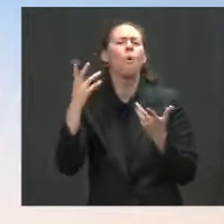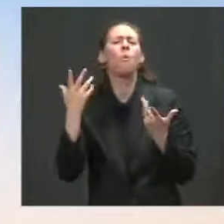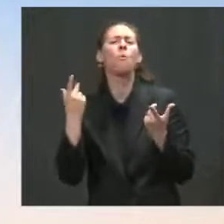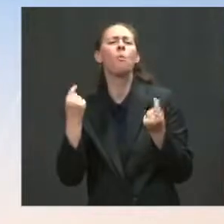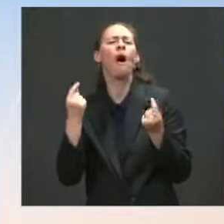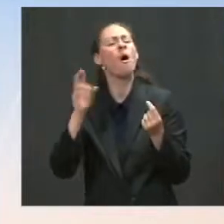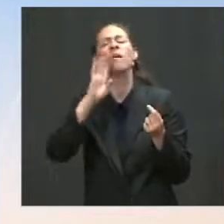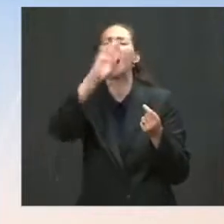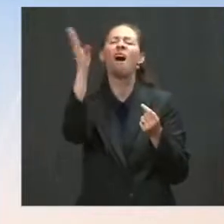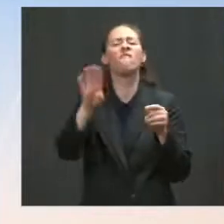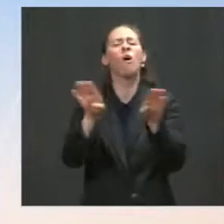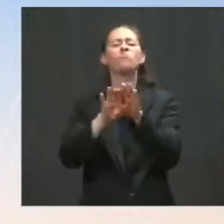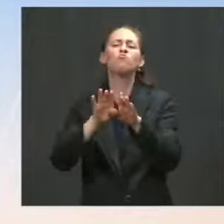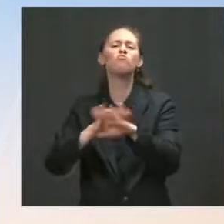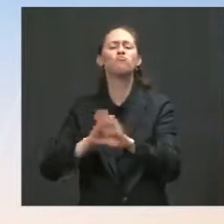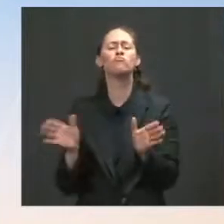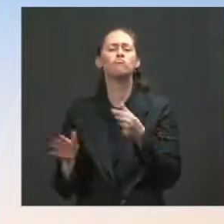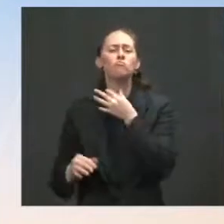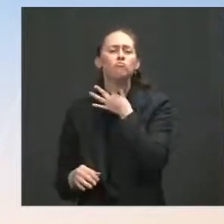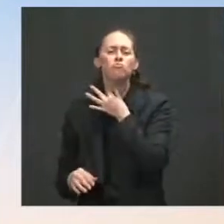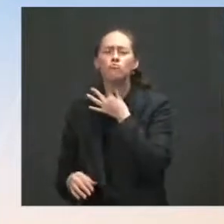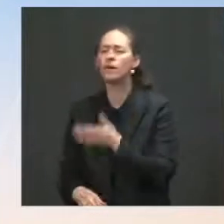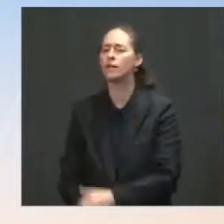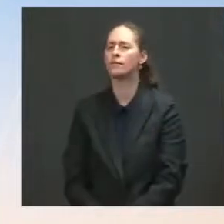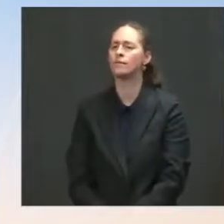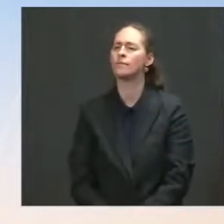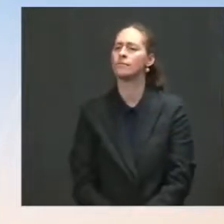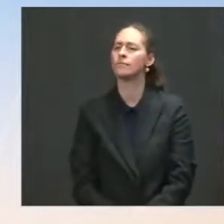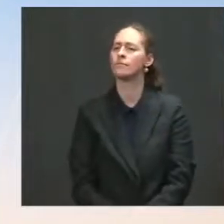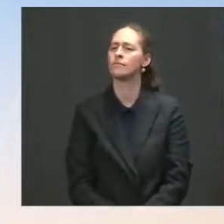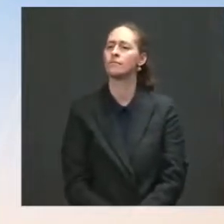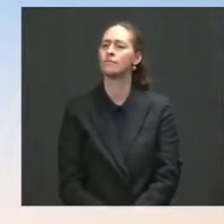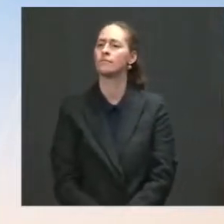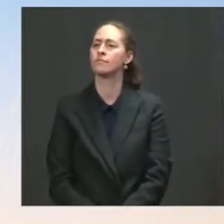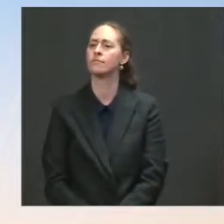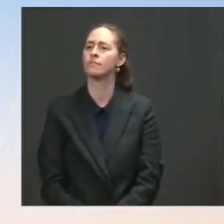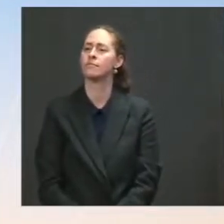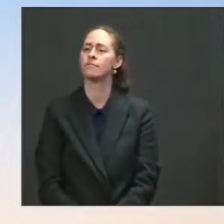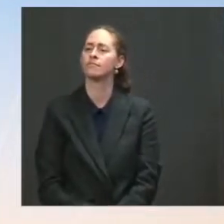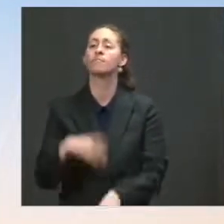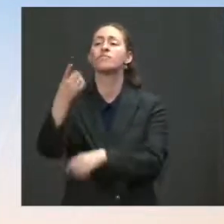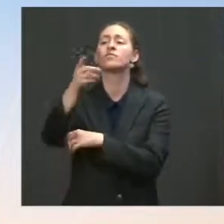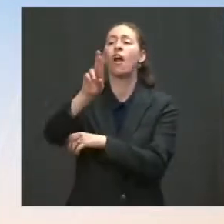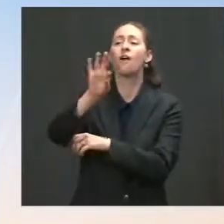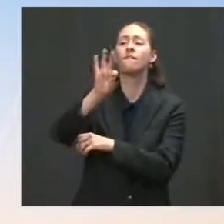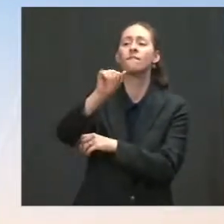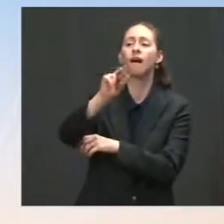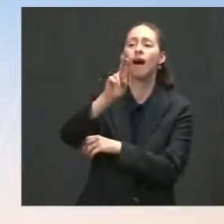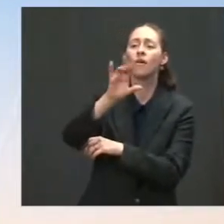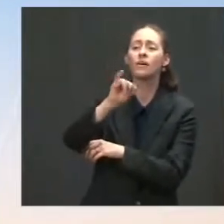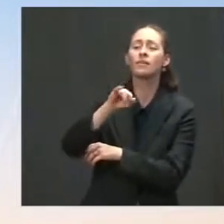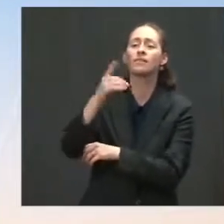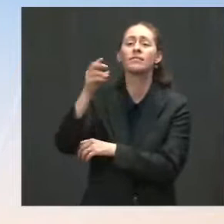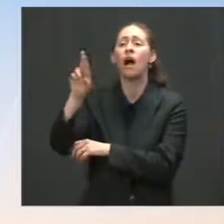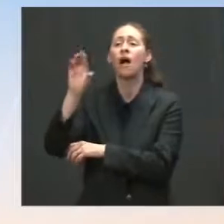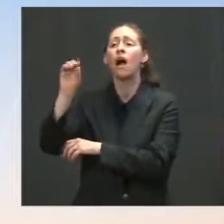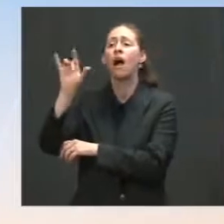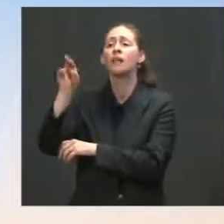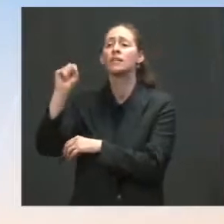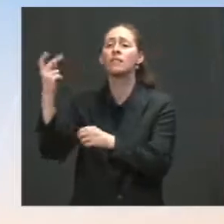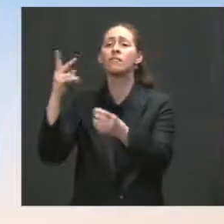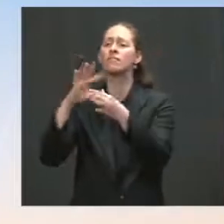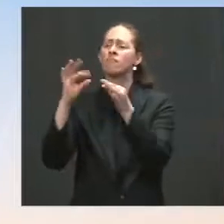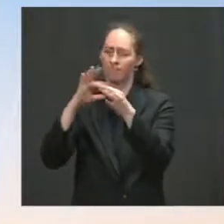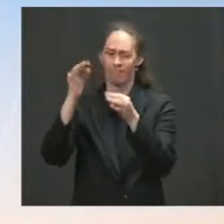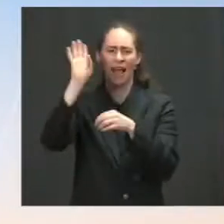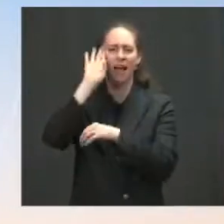be lockdowns? Well, I think Dr. Fauci and Dr. Collins have both spoken to this in recent days, and what they have conveyed and what it's